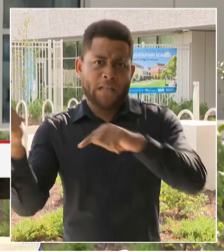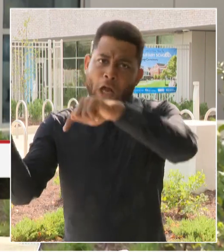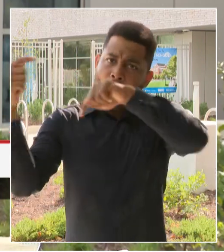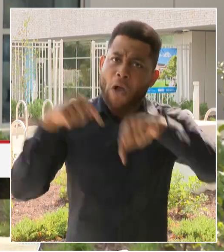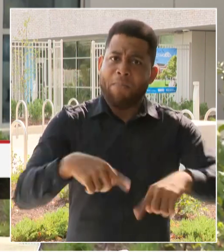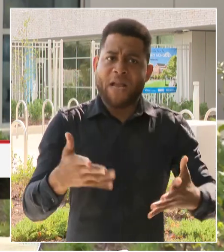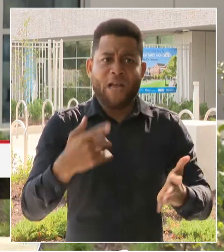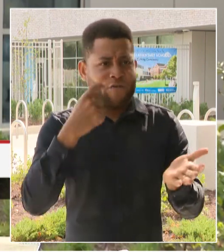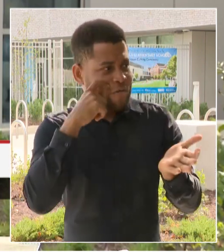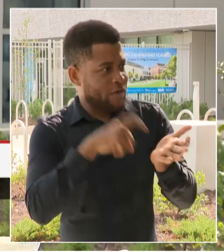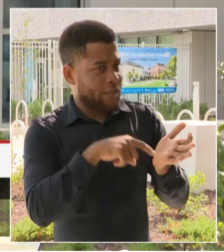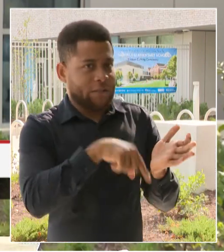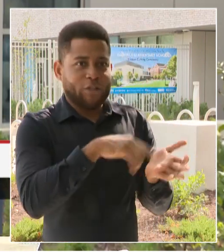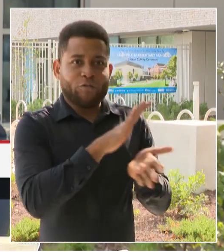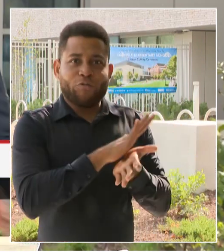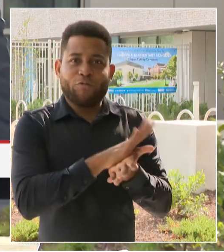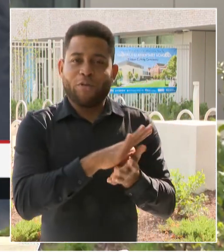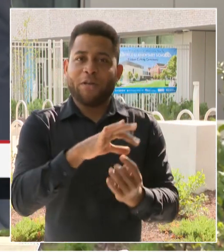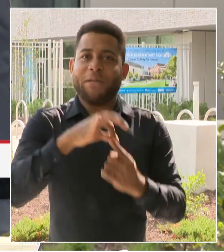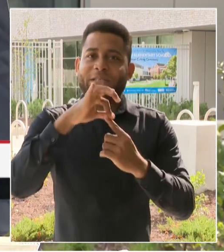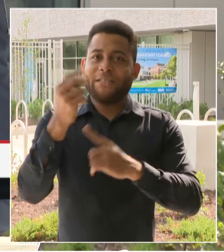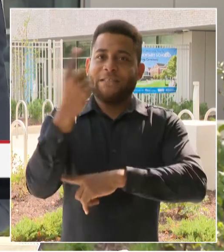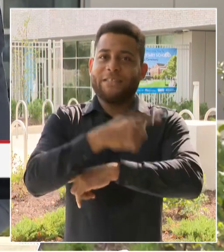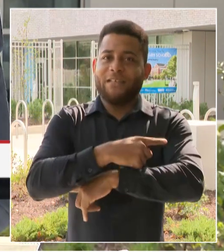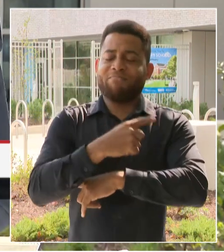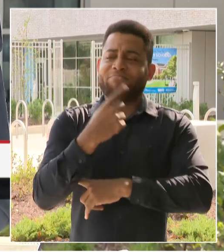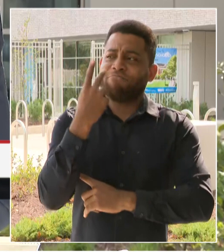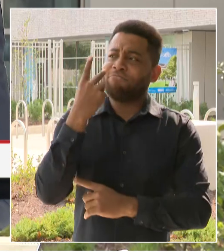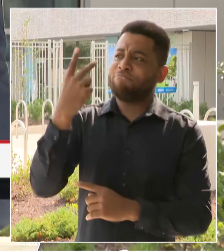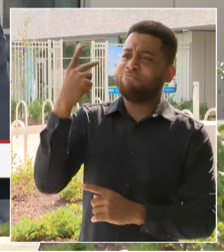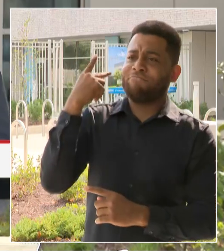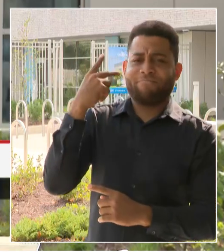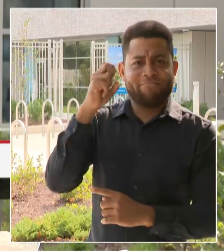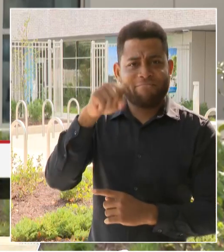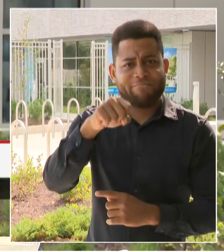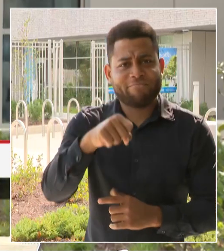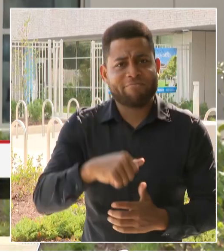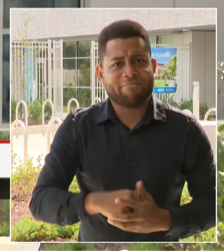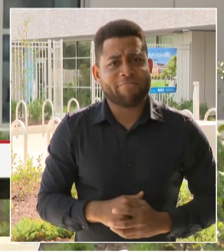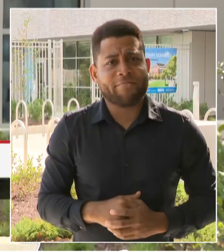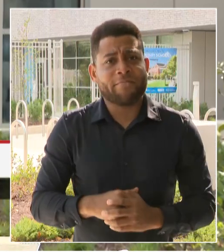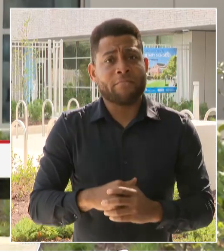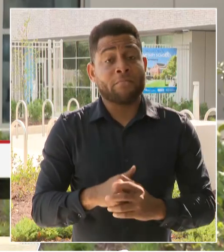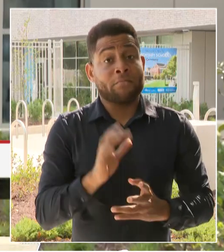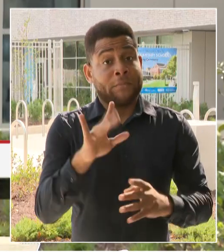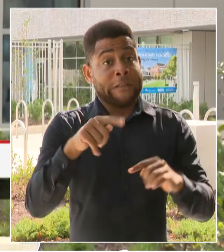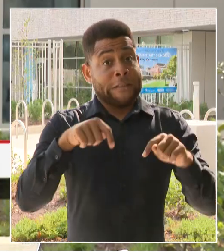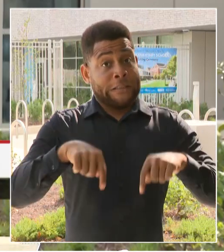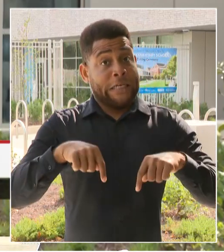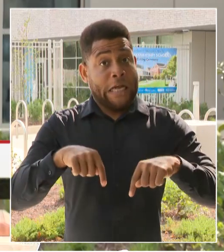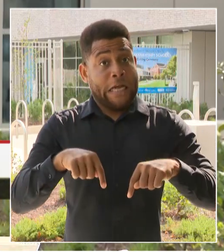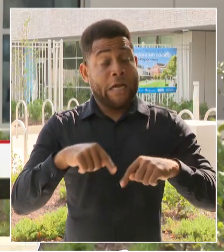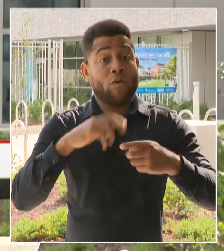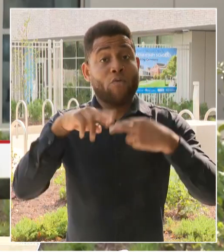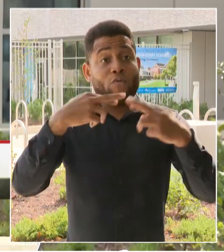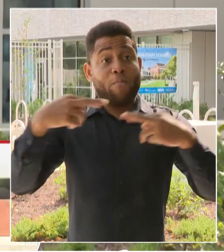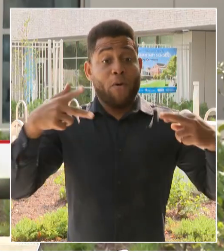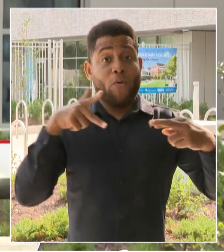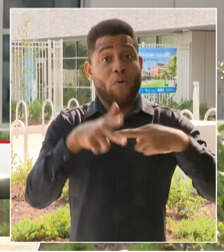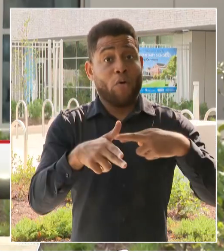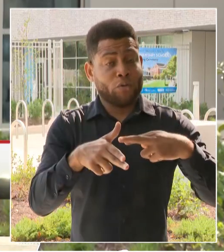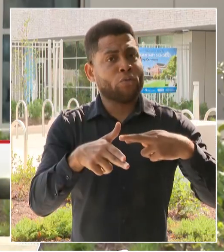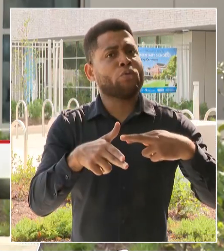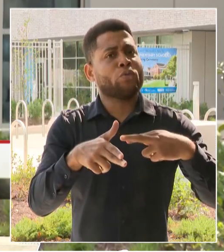at a particular special day. But this ribbon cutting is also another celebratory moment that we're really proud to share